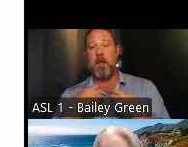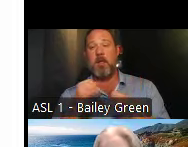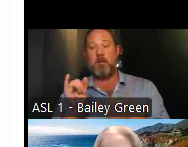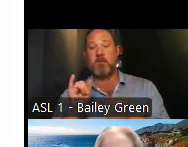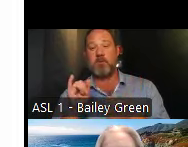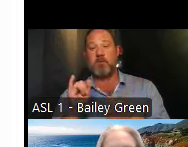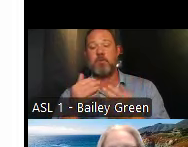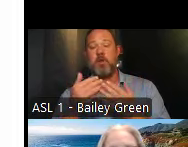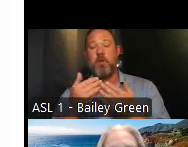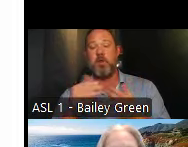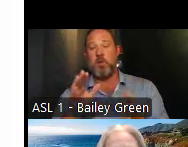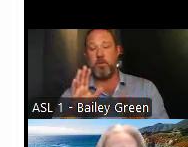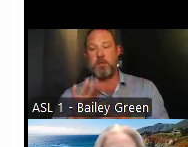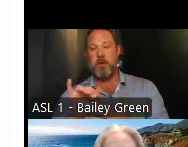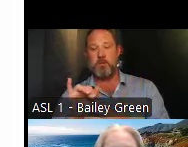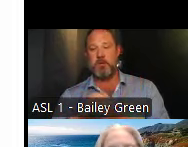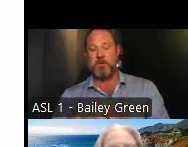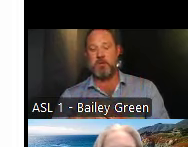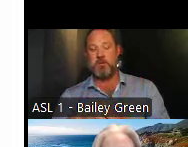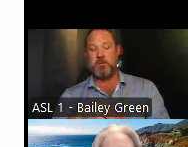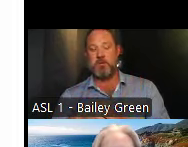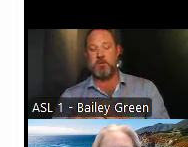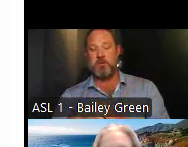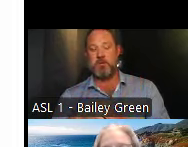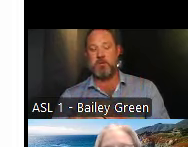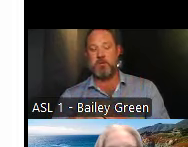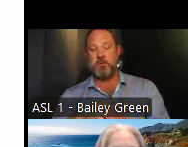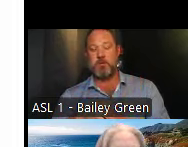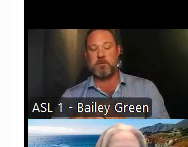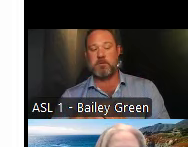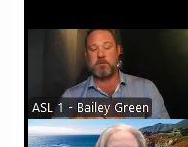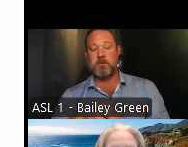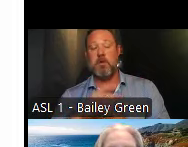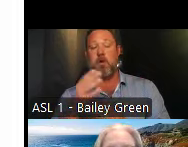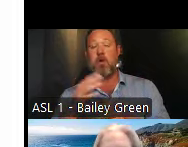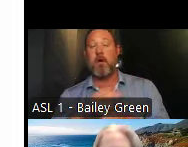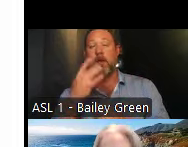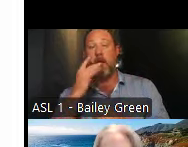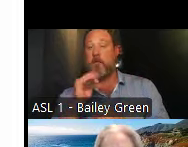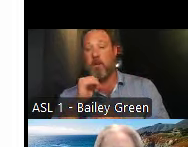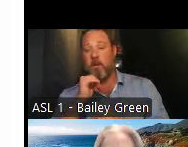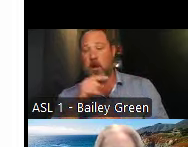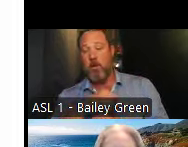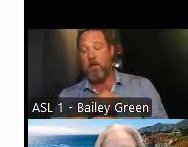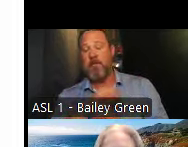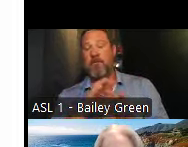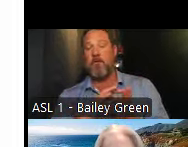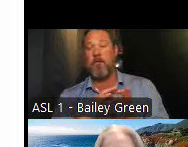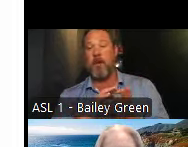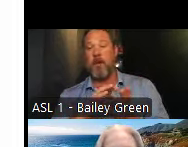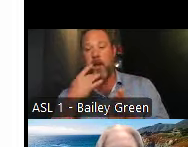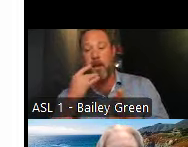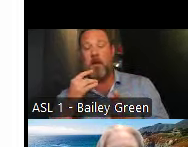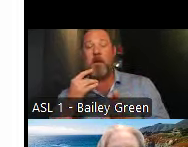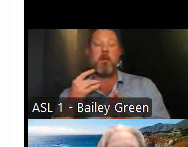it. Issue number 2 is Covered California. So if we have caregivers who may not qualify for Medicaid, Medi-Cal